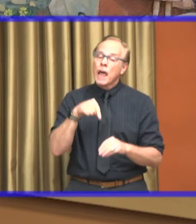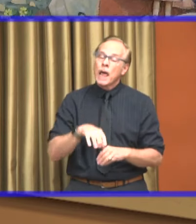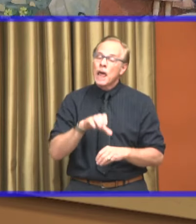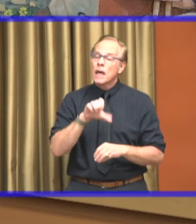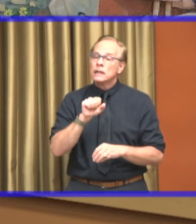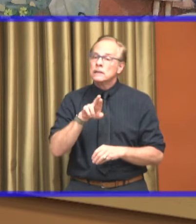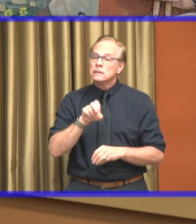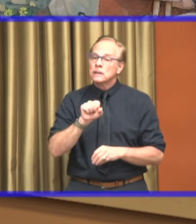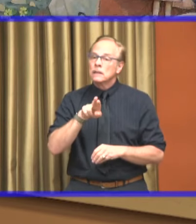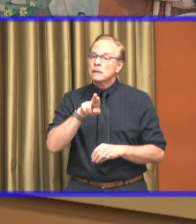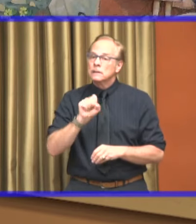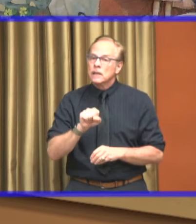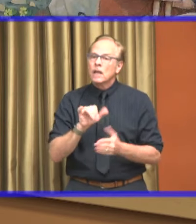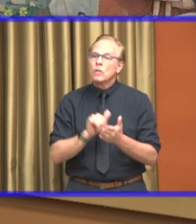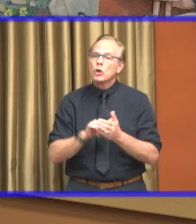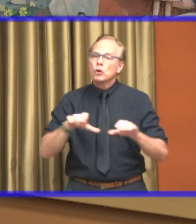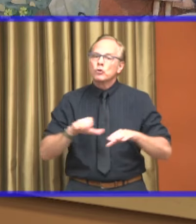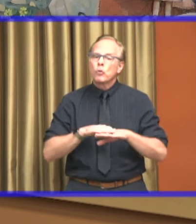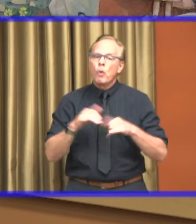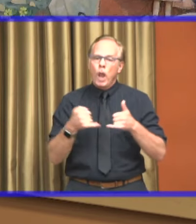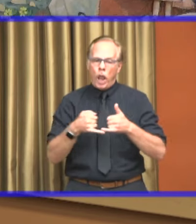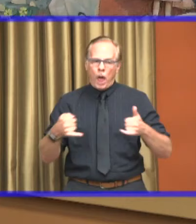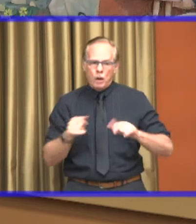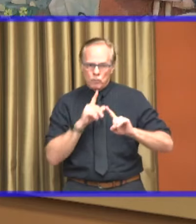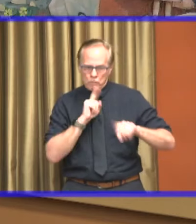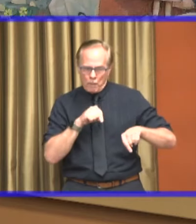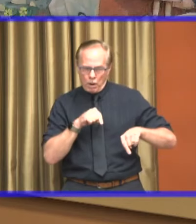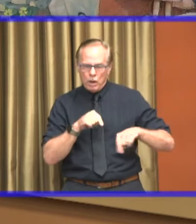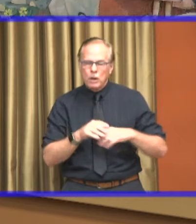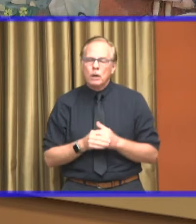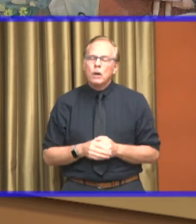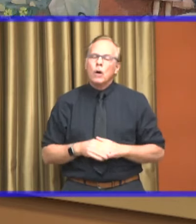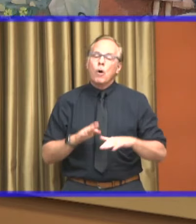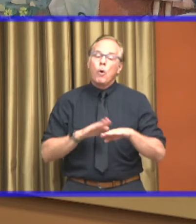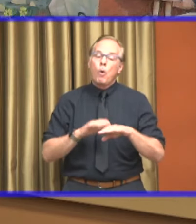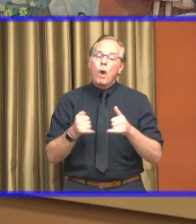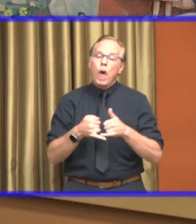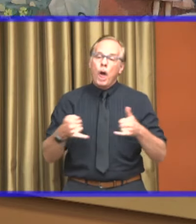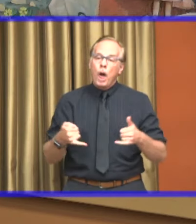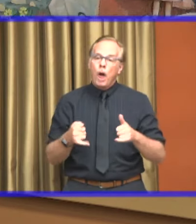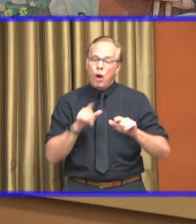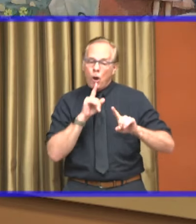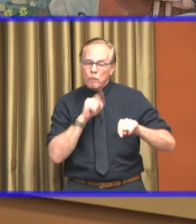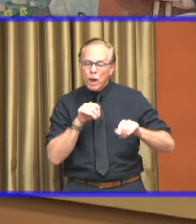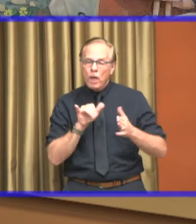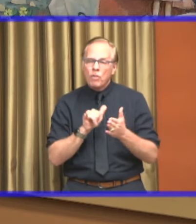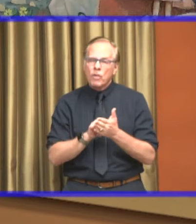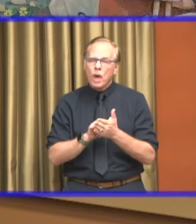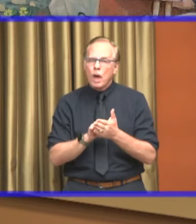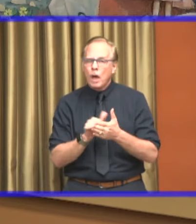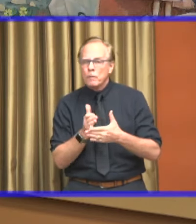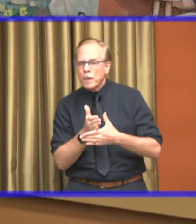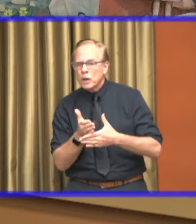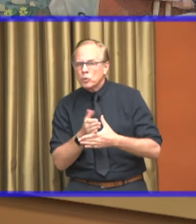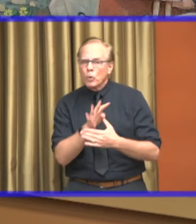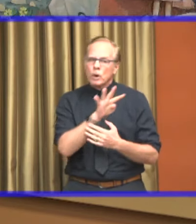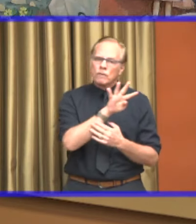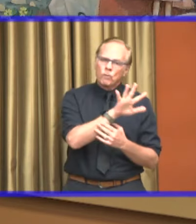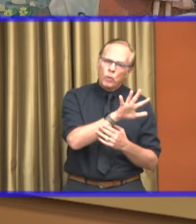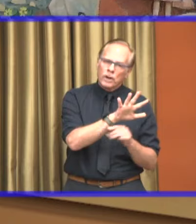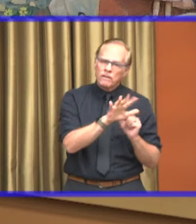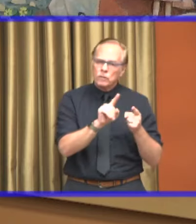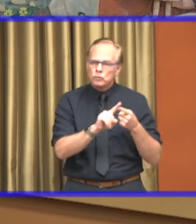other census is the fact that you can do online response. Online response has been hovering between 45